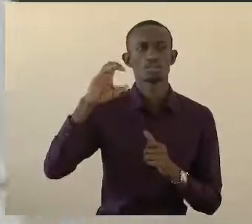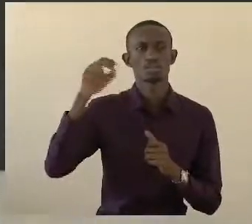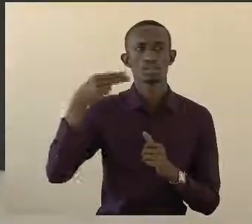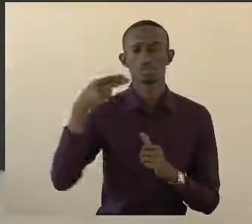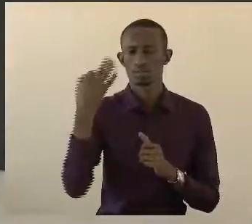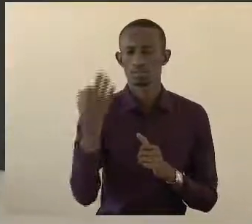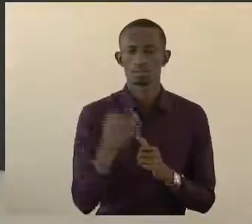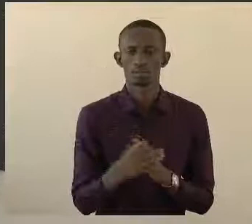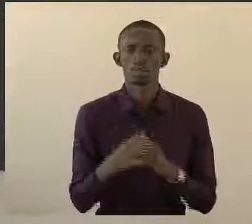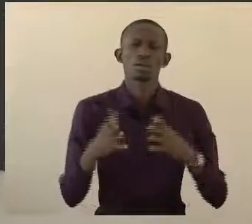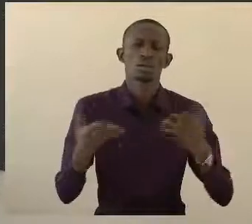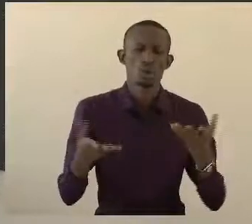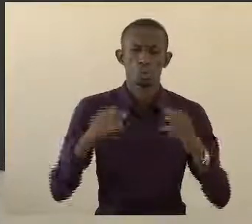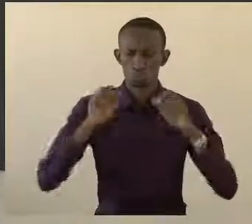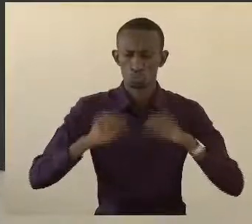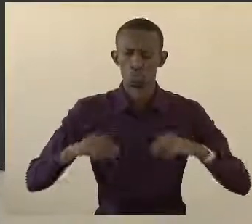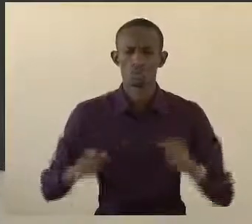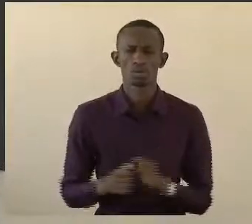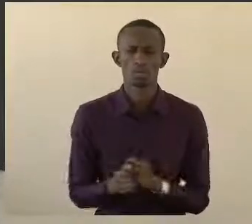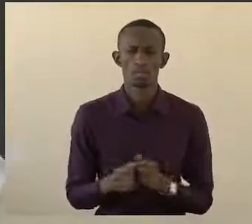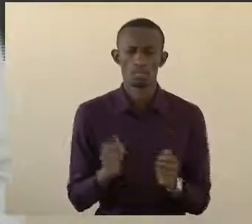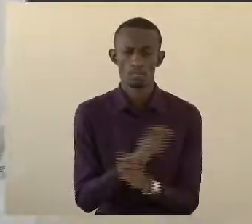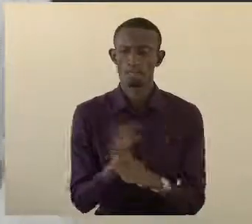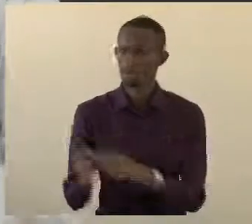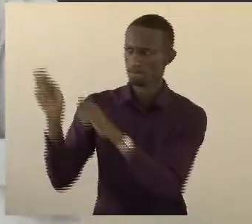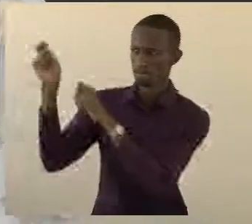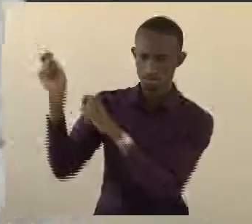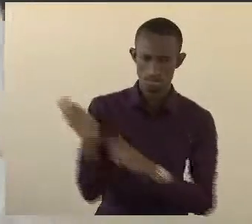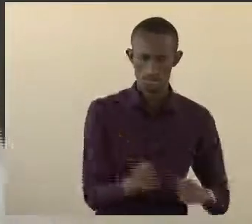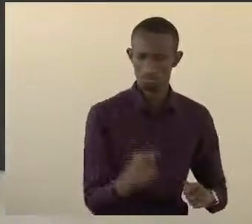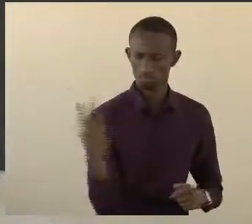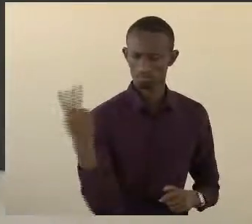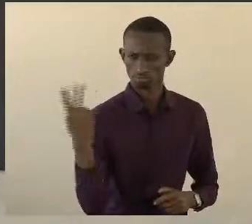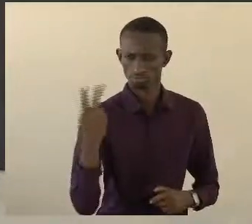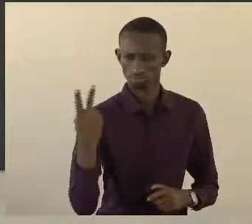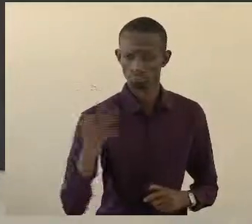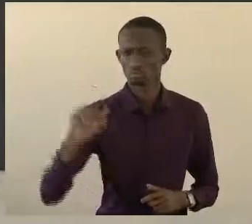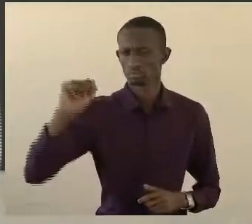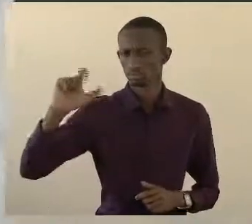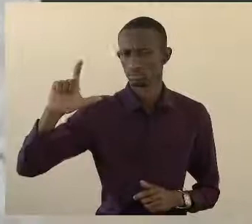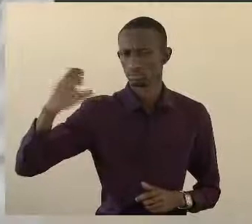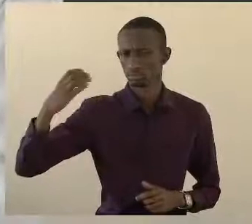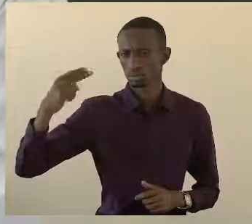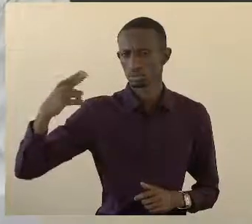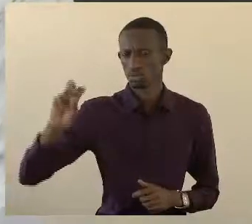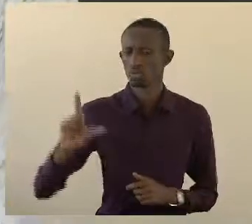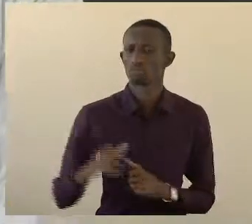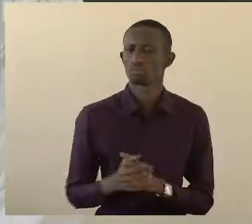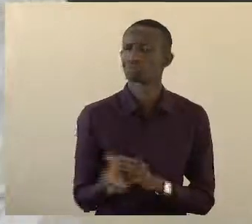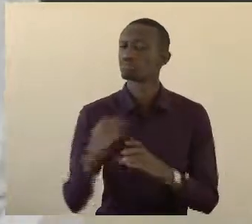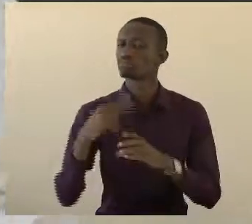this alcohol into this ketone? The changes we have here, there are two.